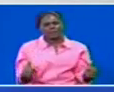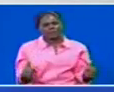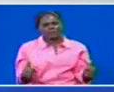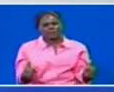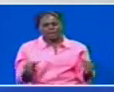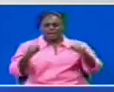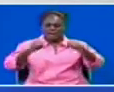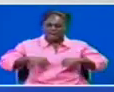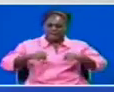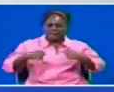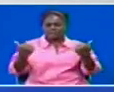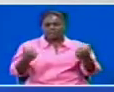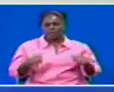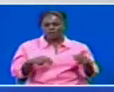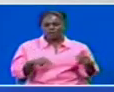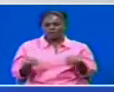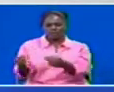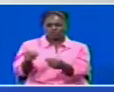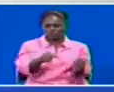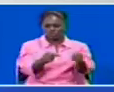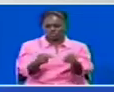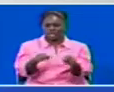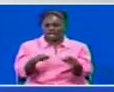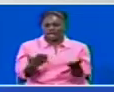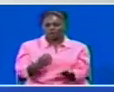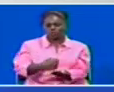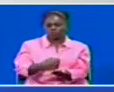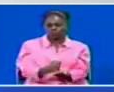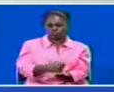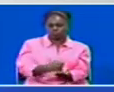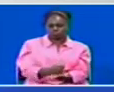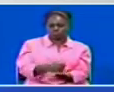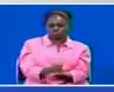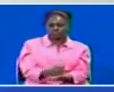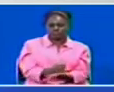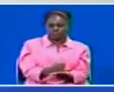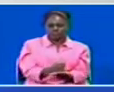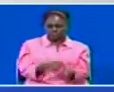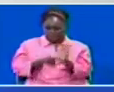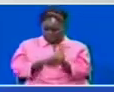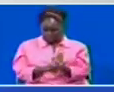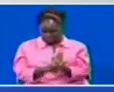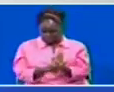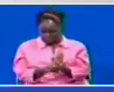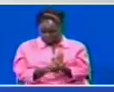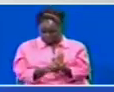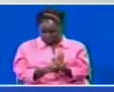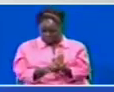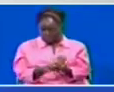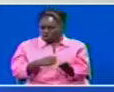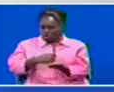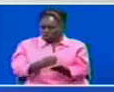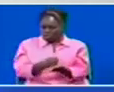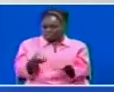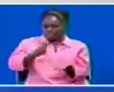to agree on the methodology of auditing this register. For example, did this audit of